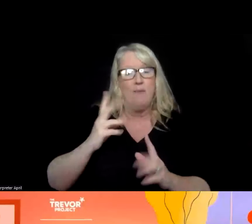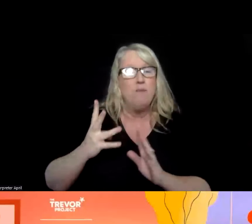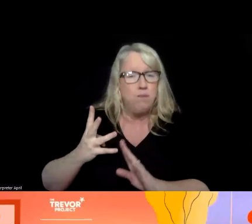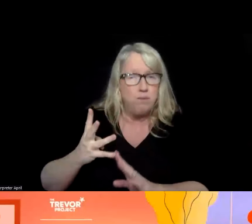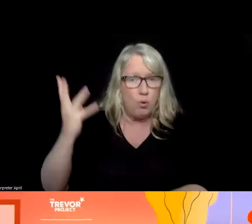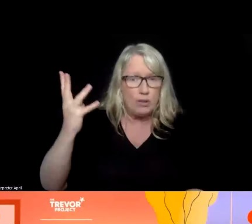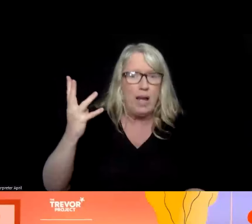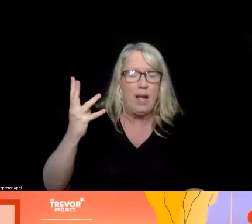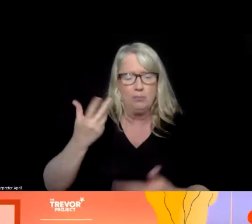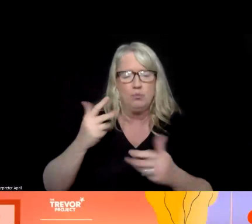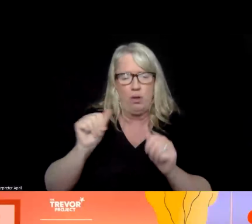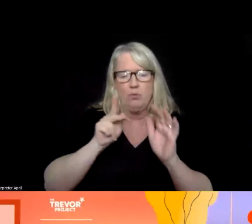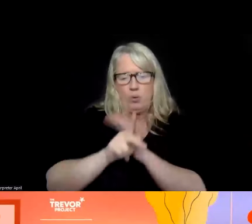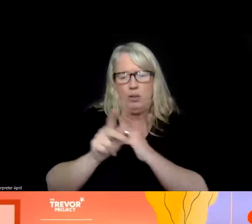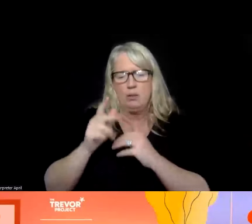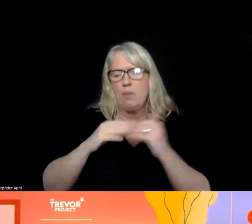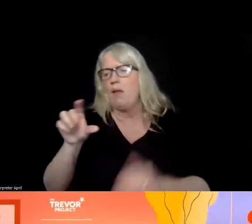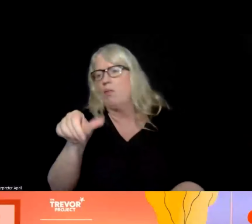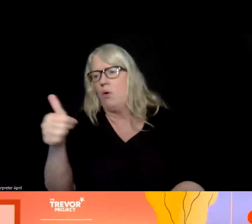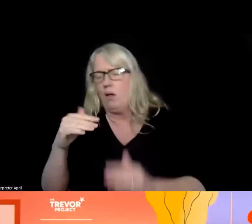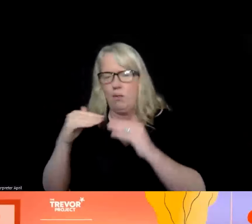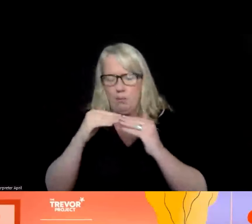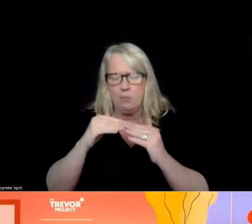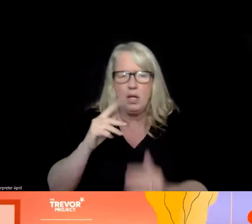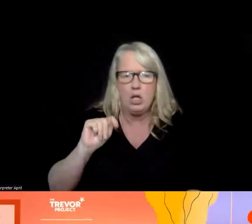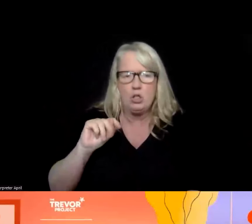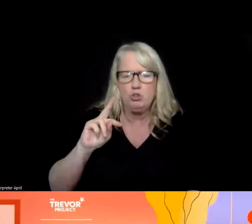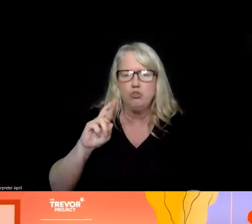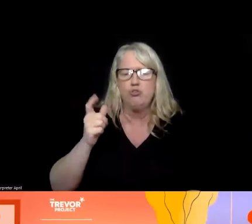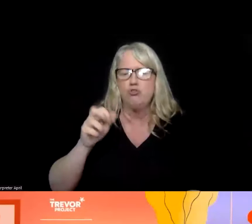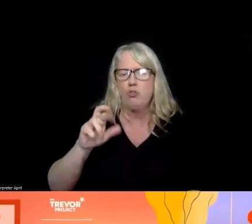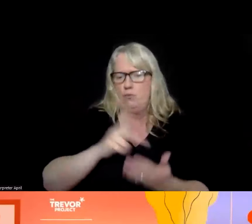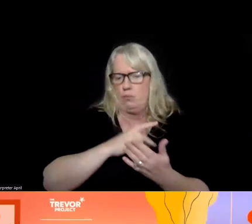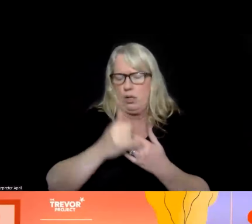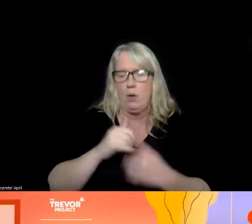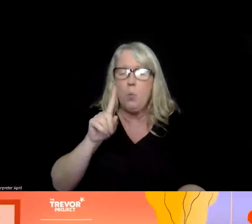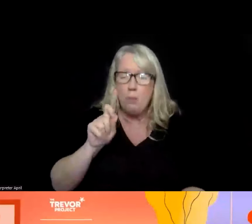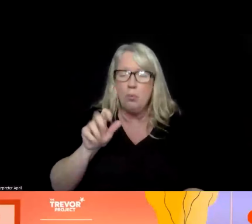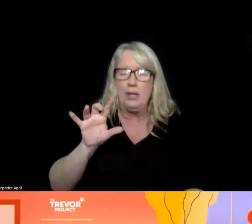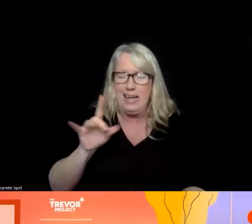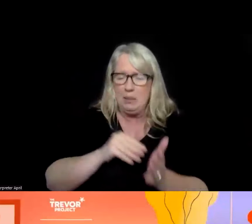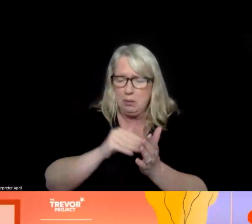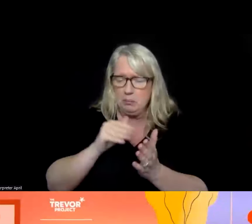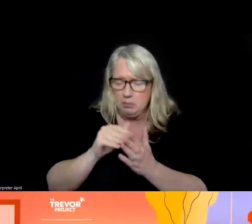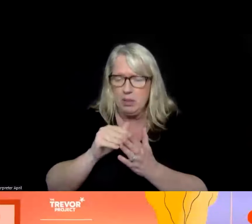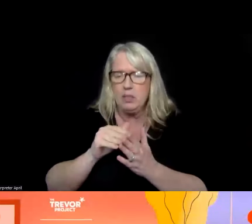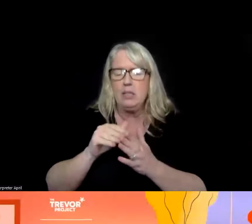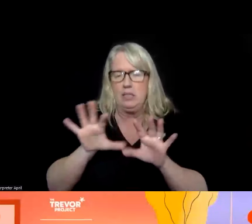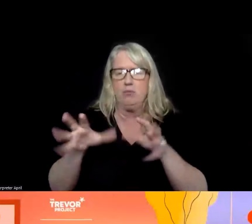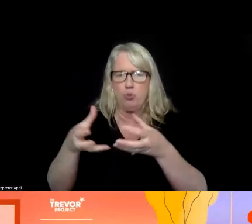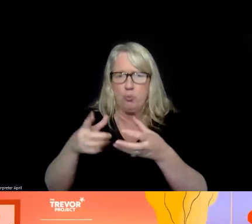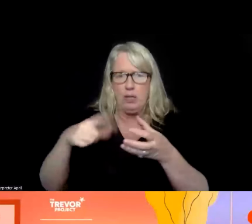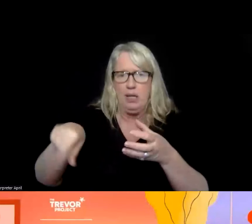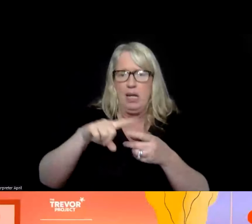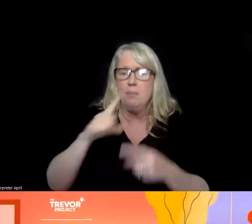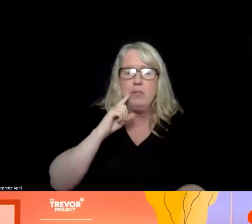attempt suicide than their peers. The Trevor Project estimates that more than 1.8 million LGBTQ youth between the ages of 13